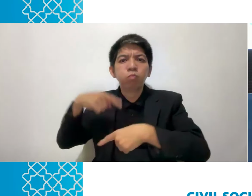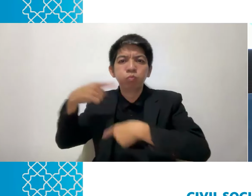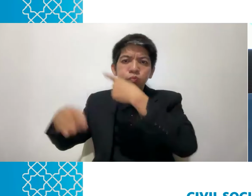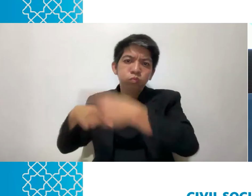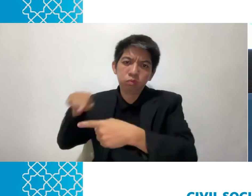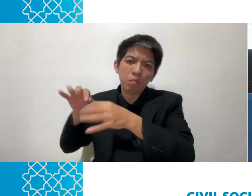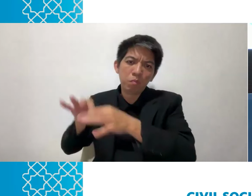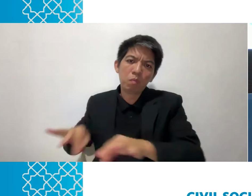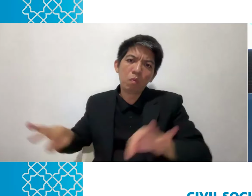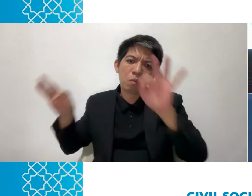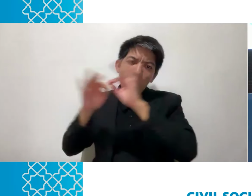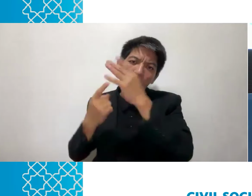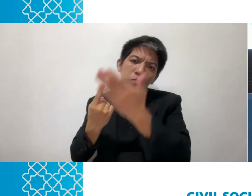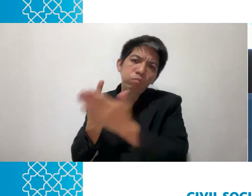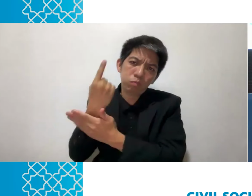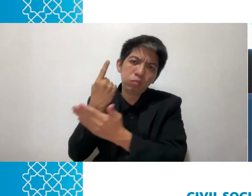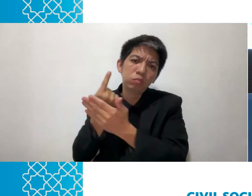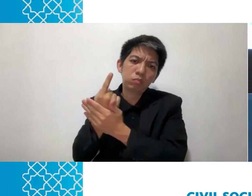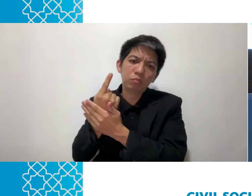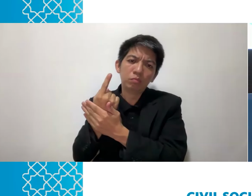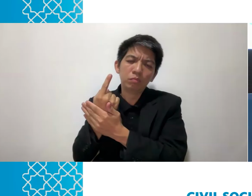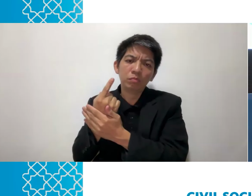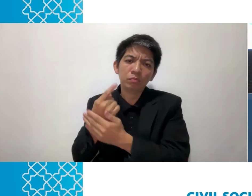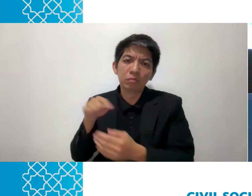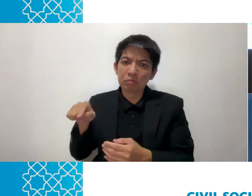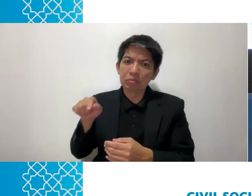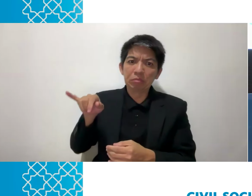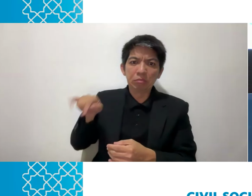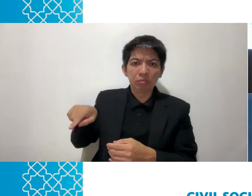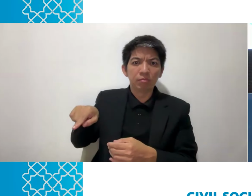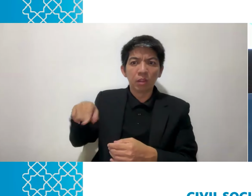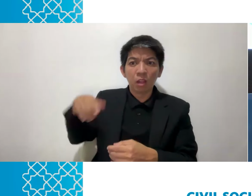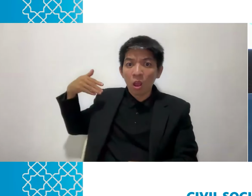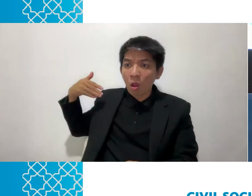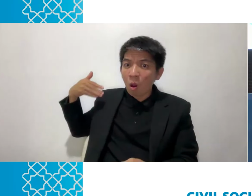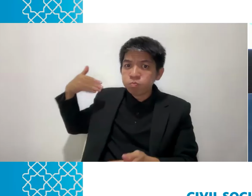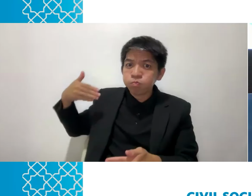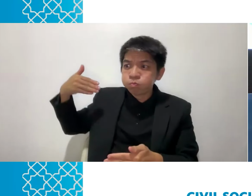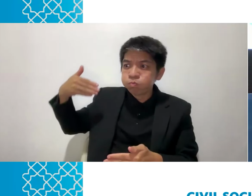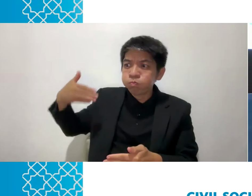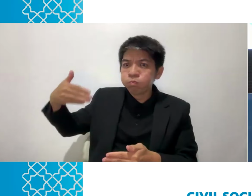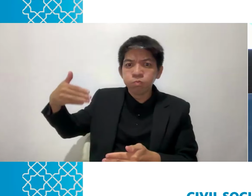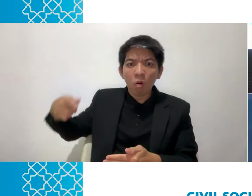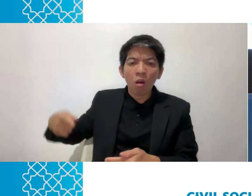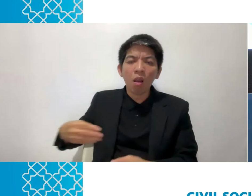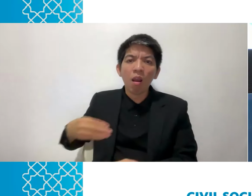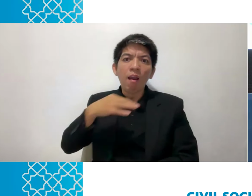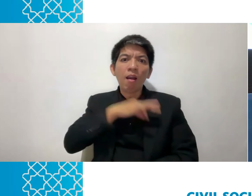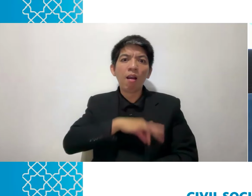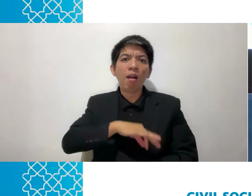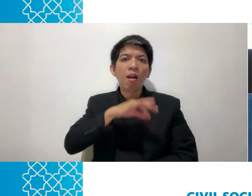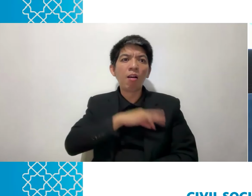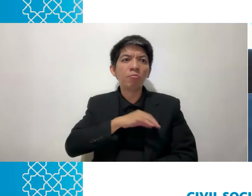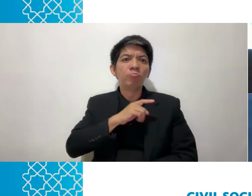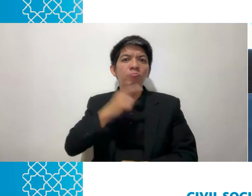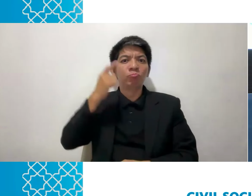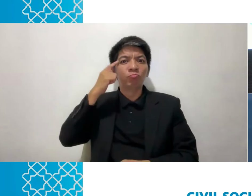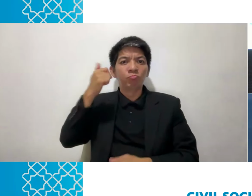by itself an investment. So in a way, I think community engagement is always good, but if